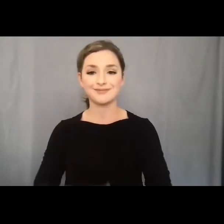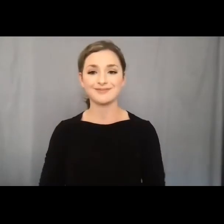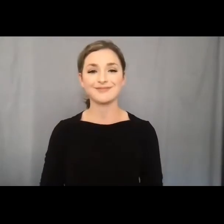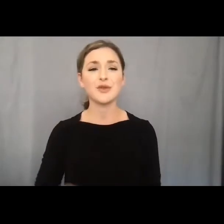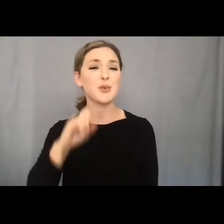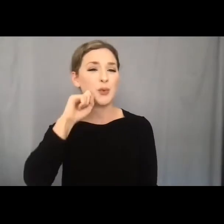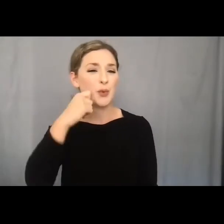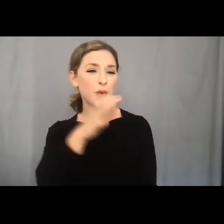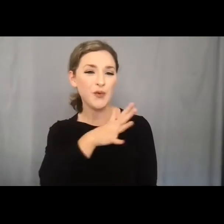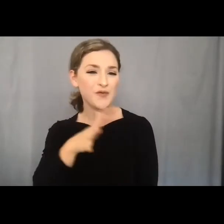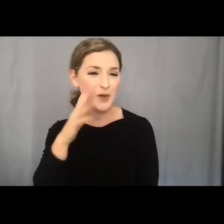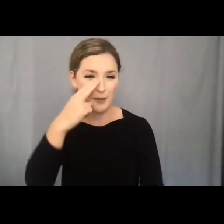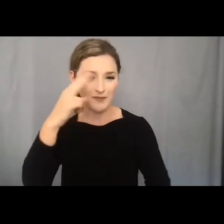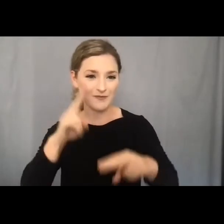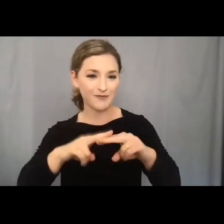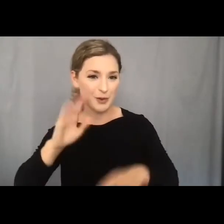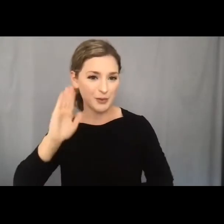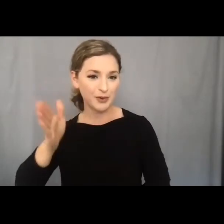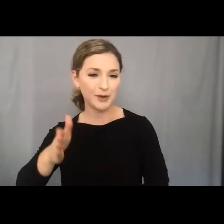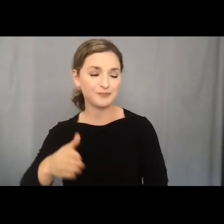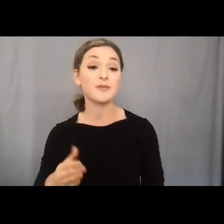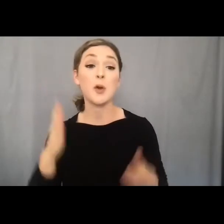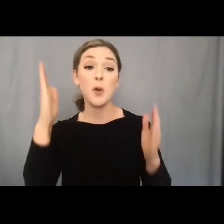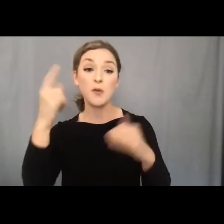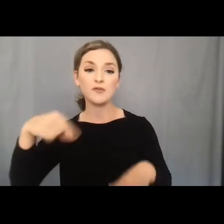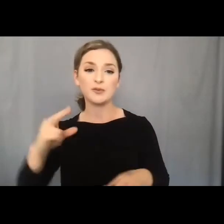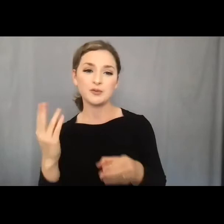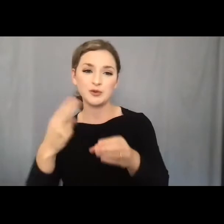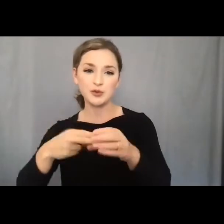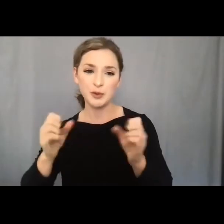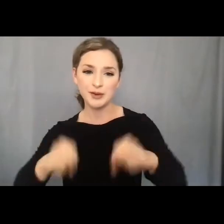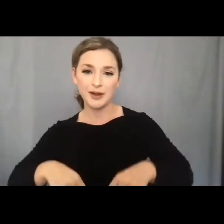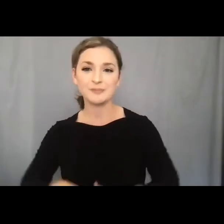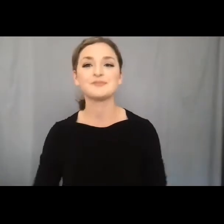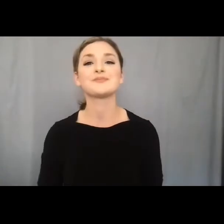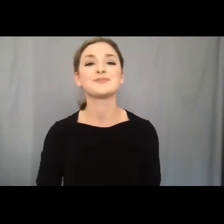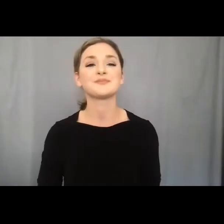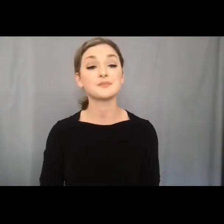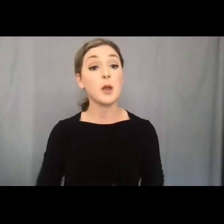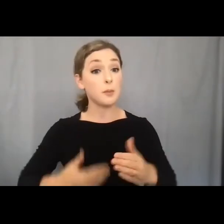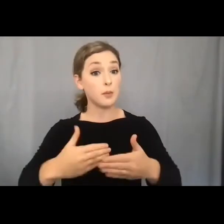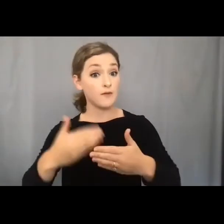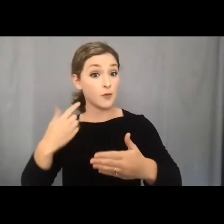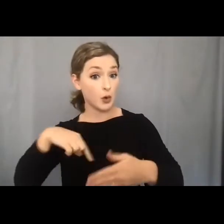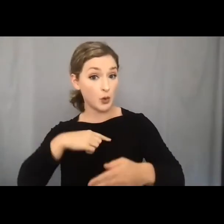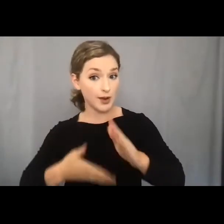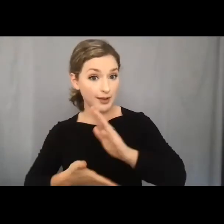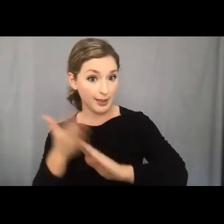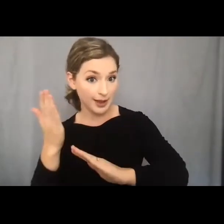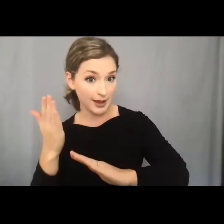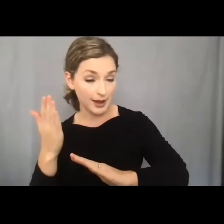field trip. So I hope you can join me there. But before we go today, our book today